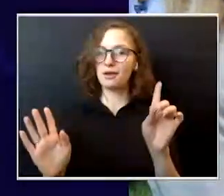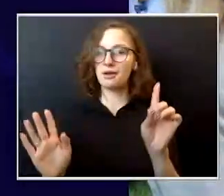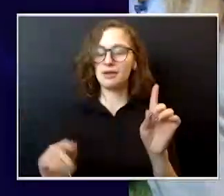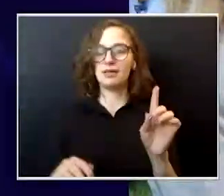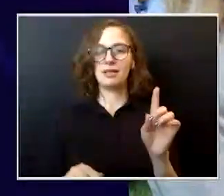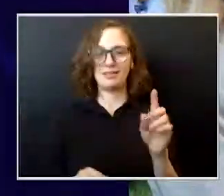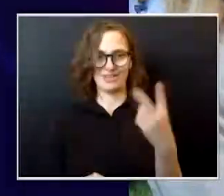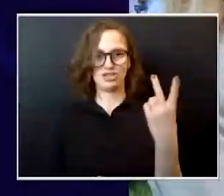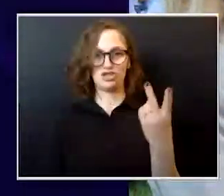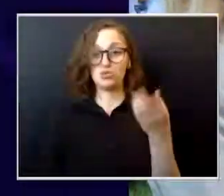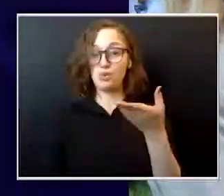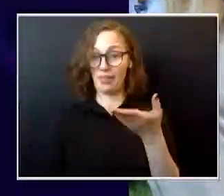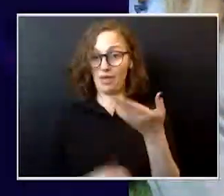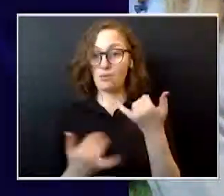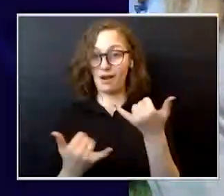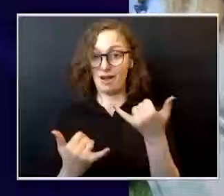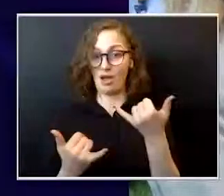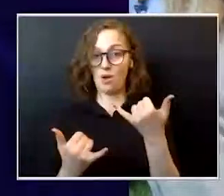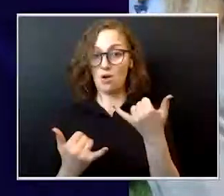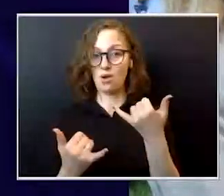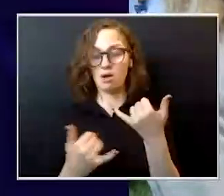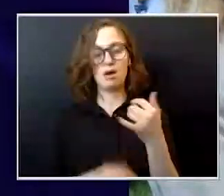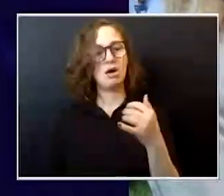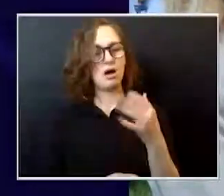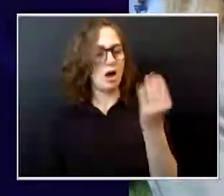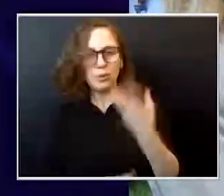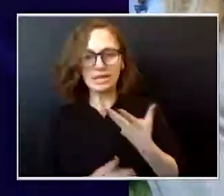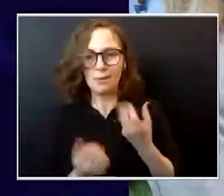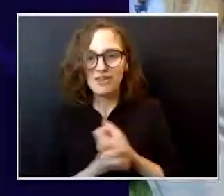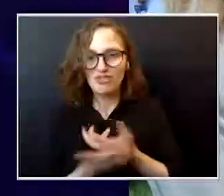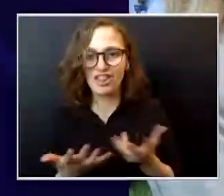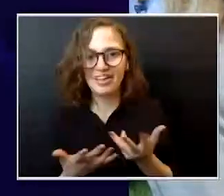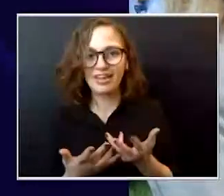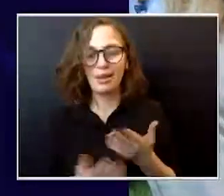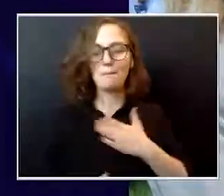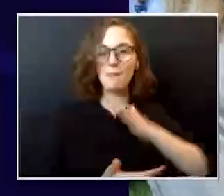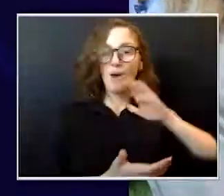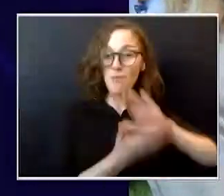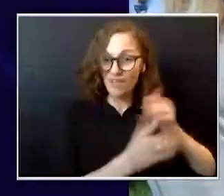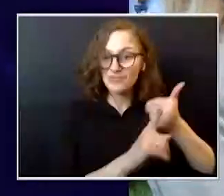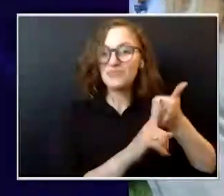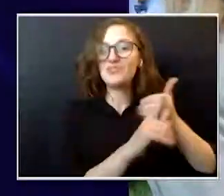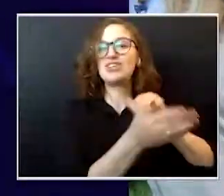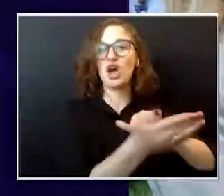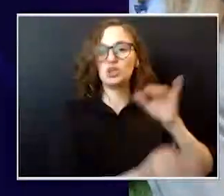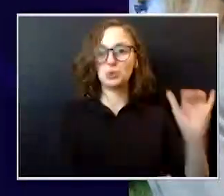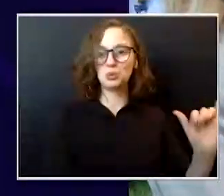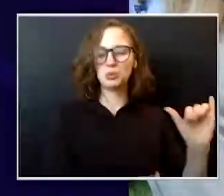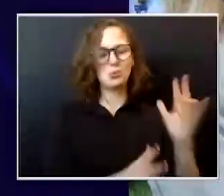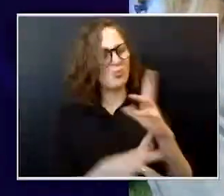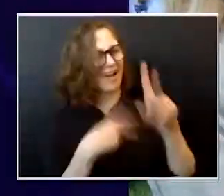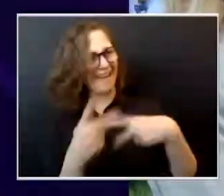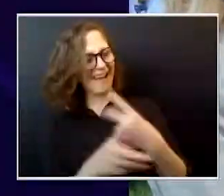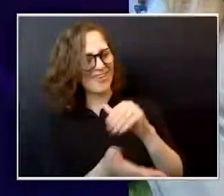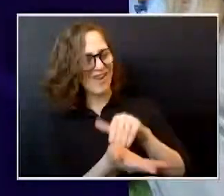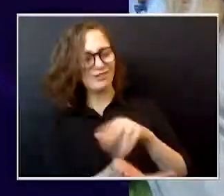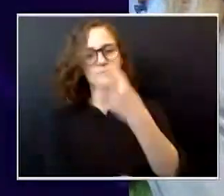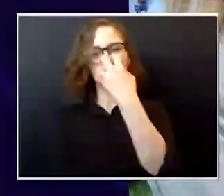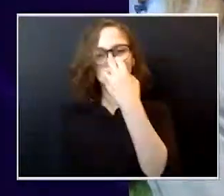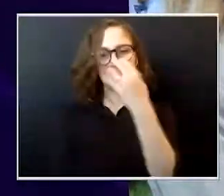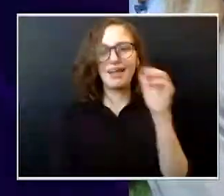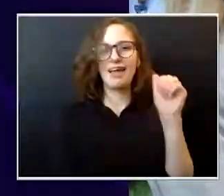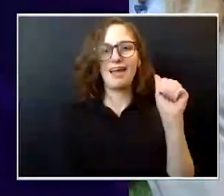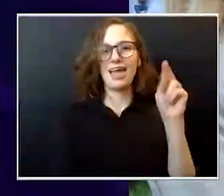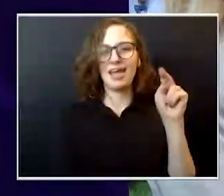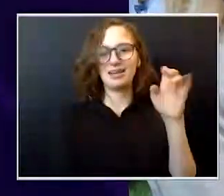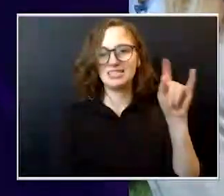now. Okay, tell me everything. Well, my wife is a doctor too. What kind of doctor is she? Anesthesia. Is she here at the health system?